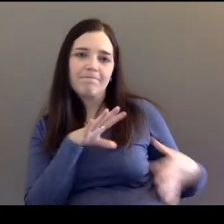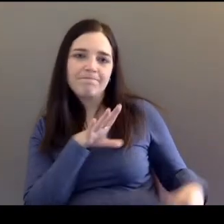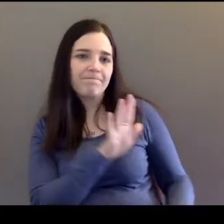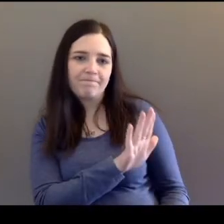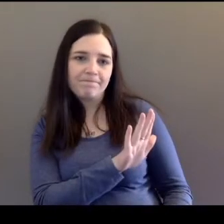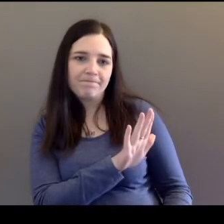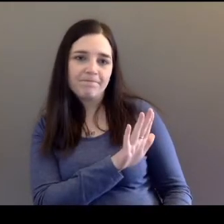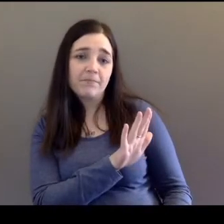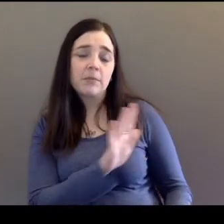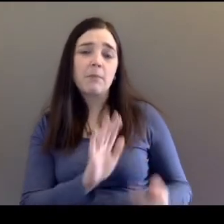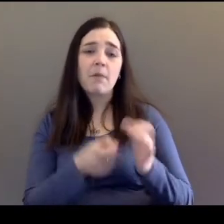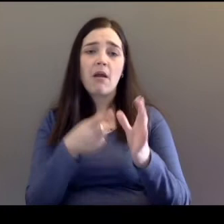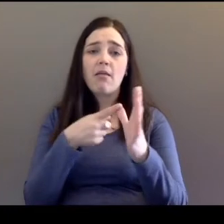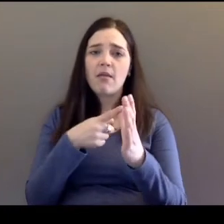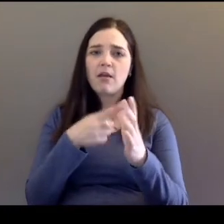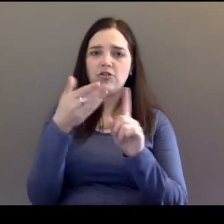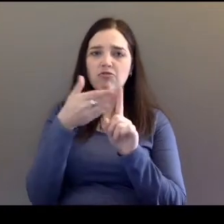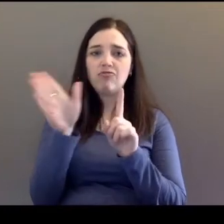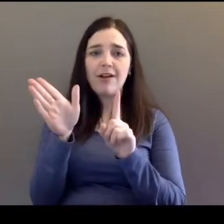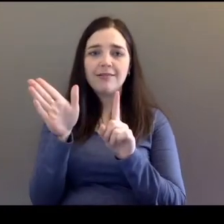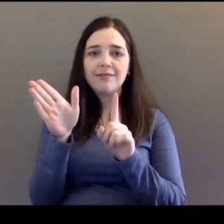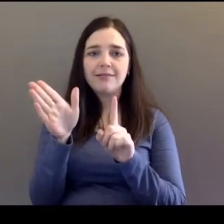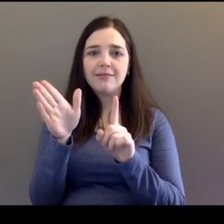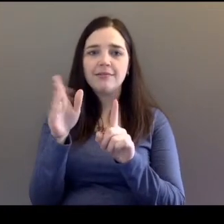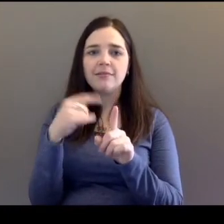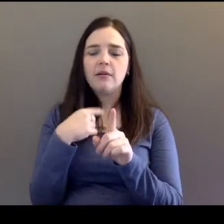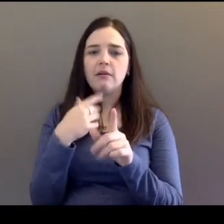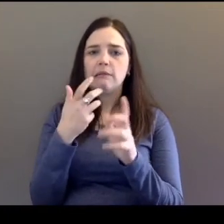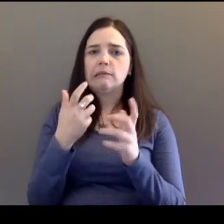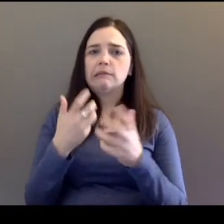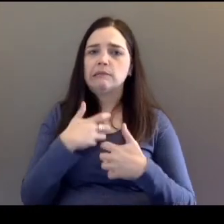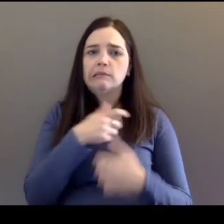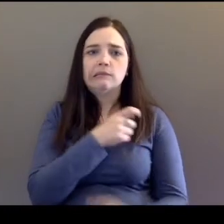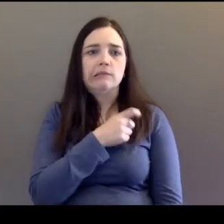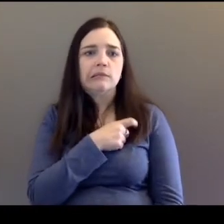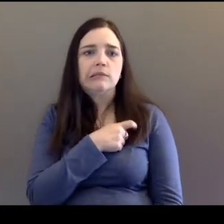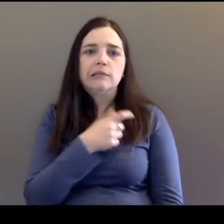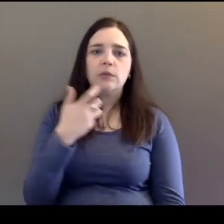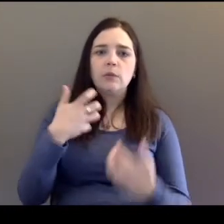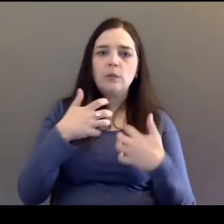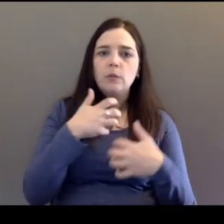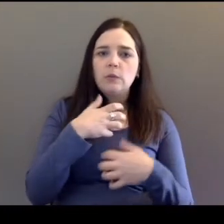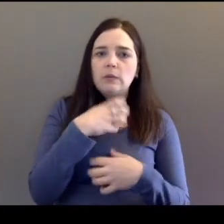Martha is distracted by many things, anxious and upset and worried.